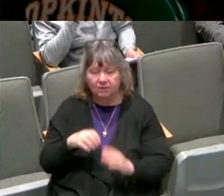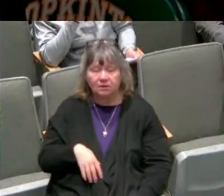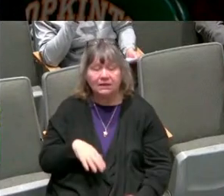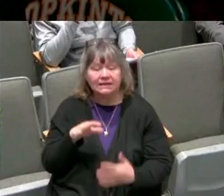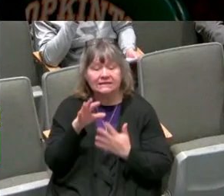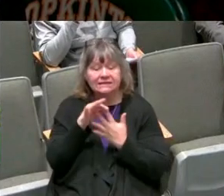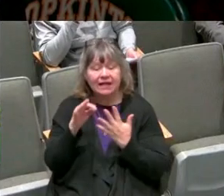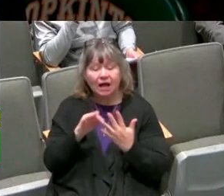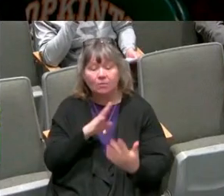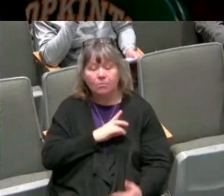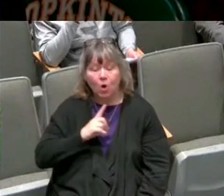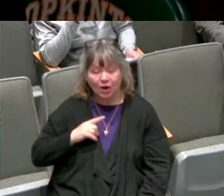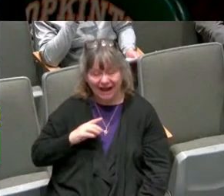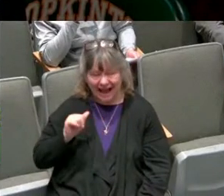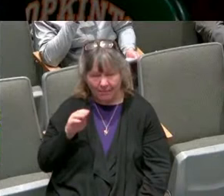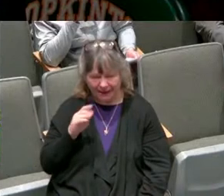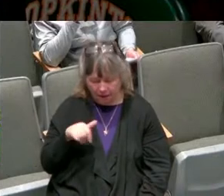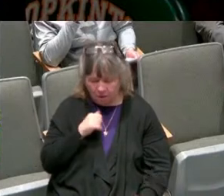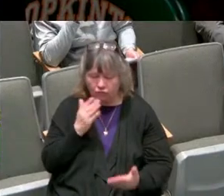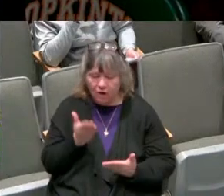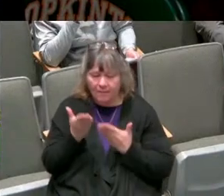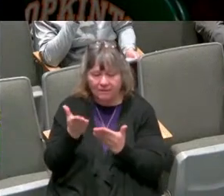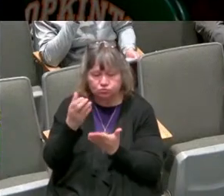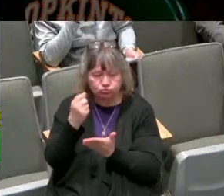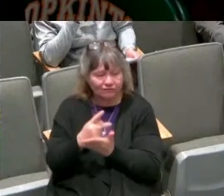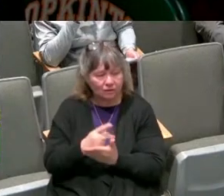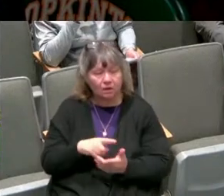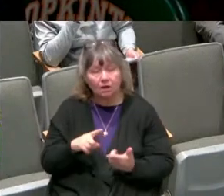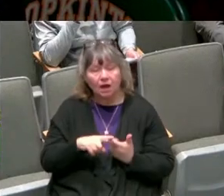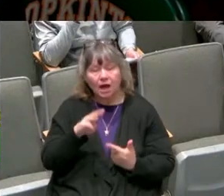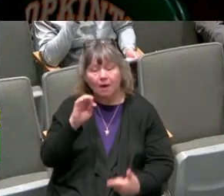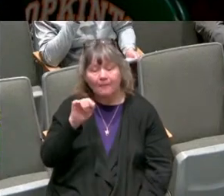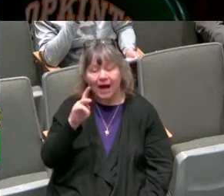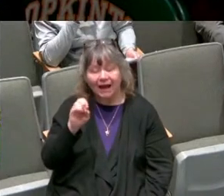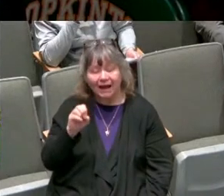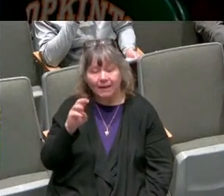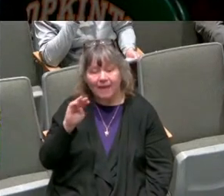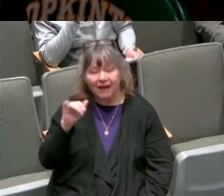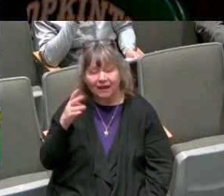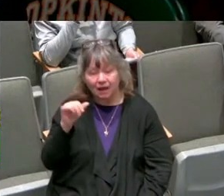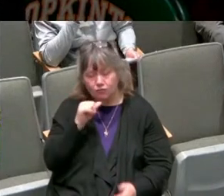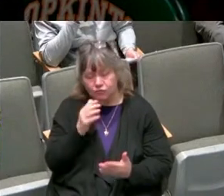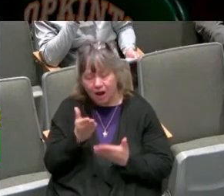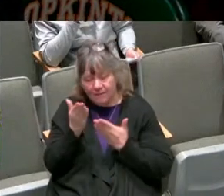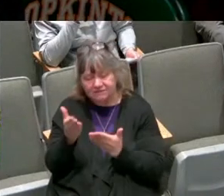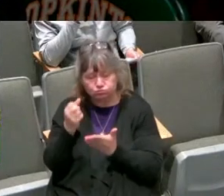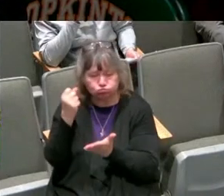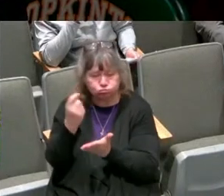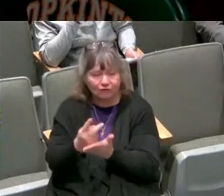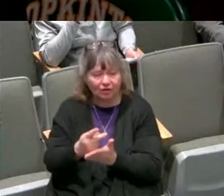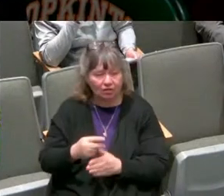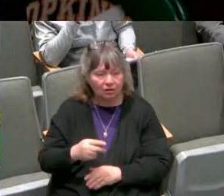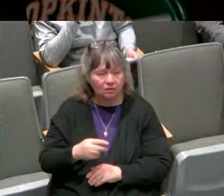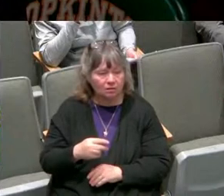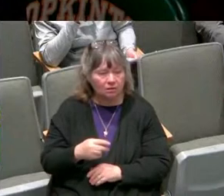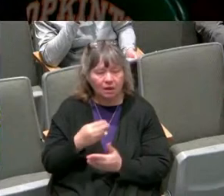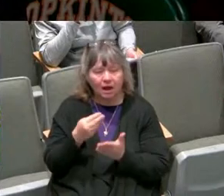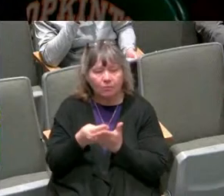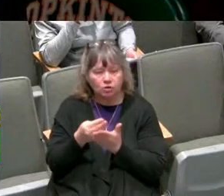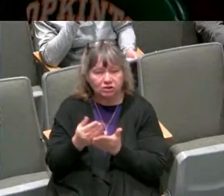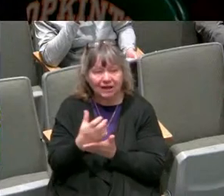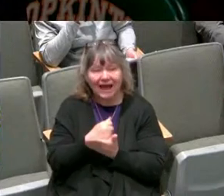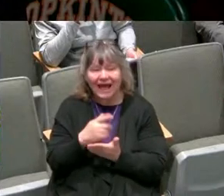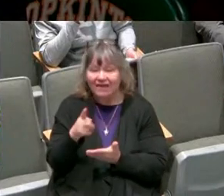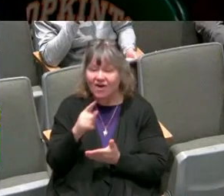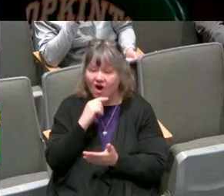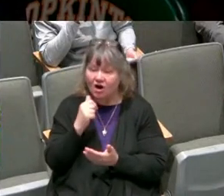Bush select board select board record events approval like Manning appropriation committee recommends approval if this